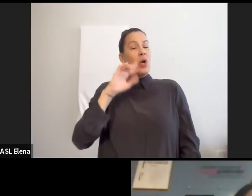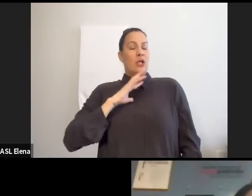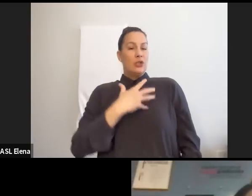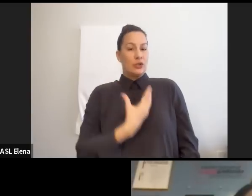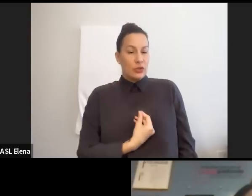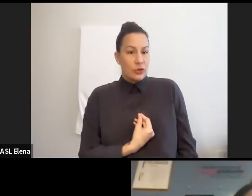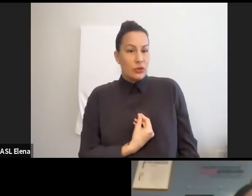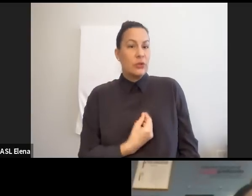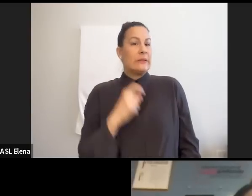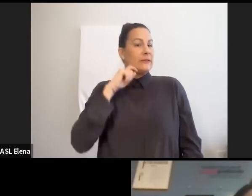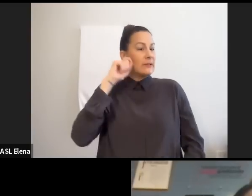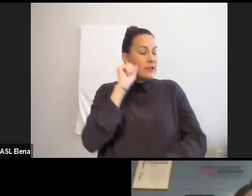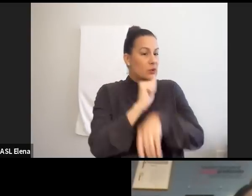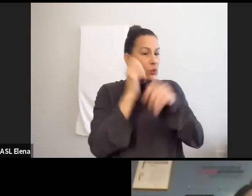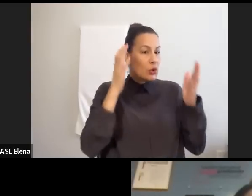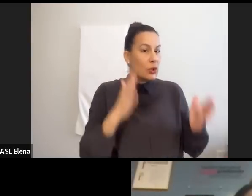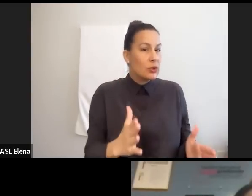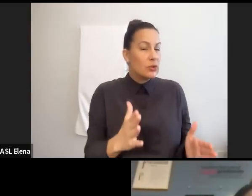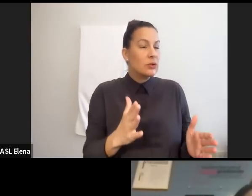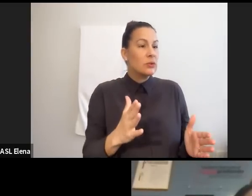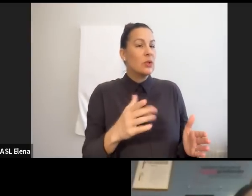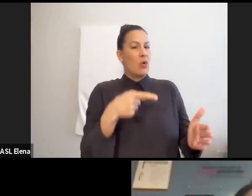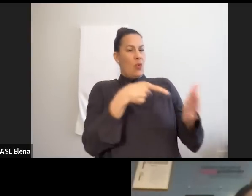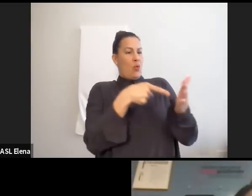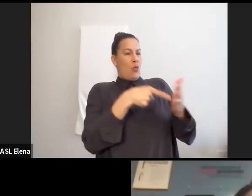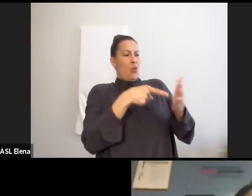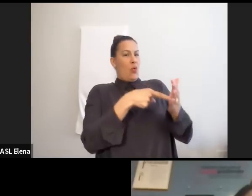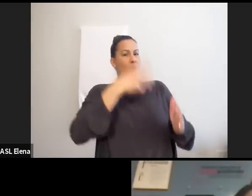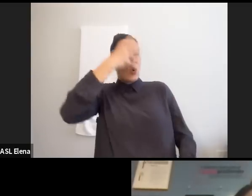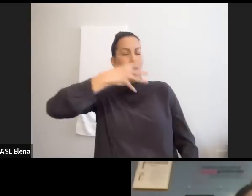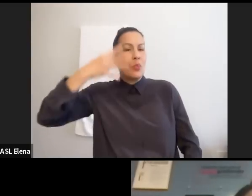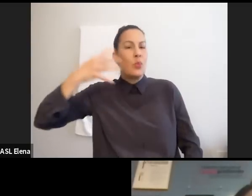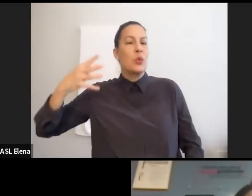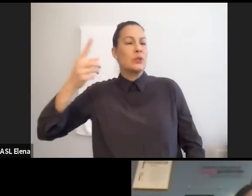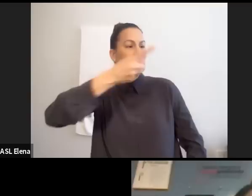sex workers. It is indebted to immigrants, and that